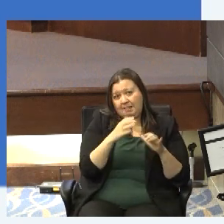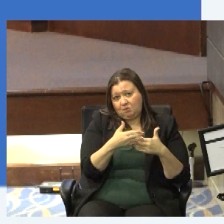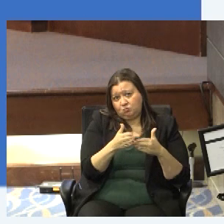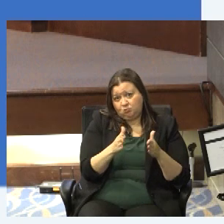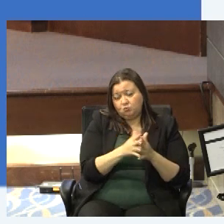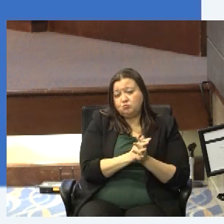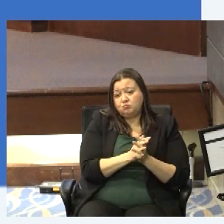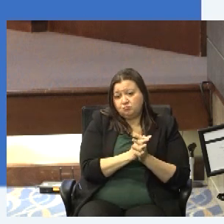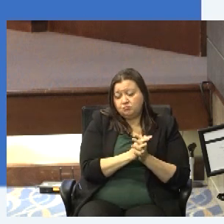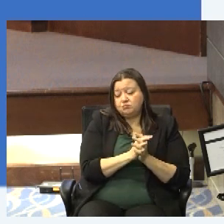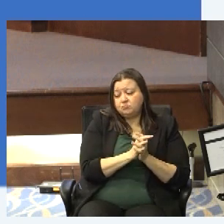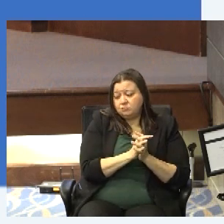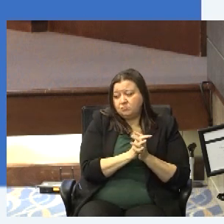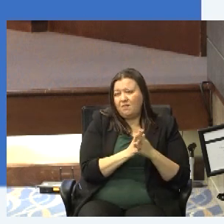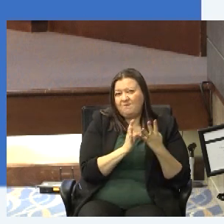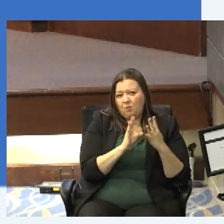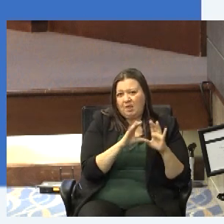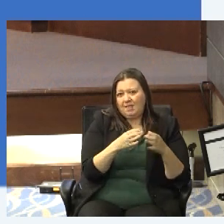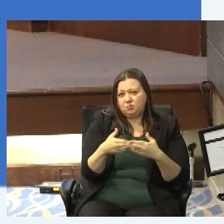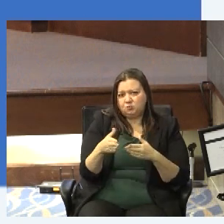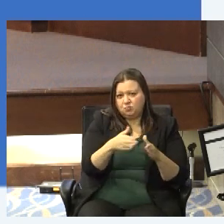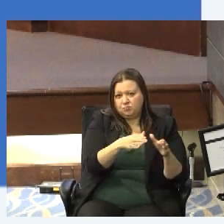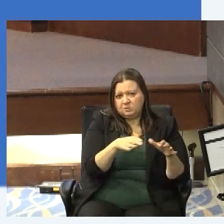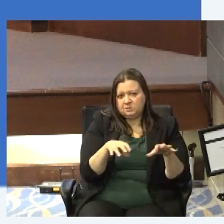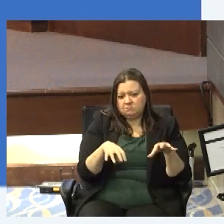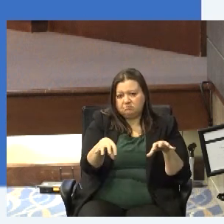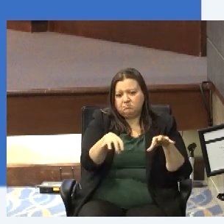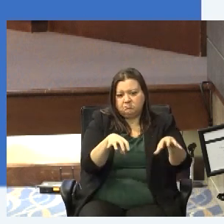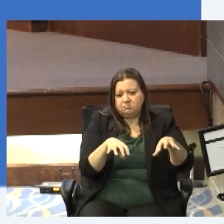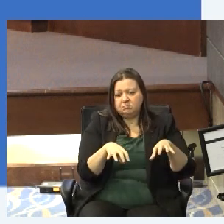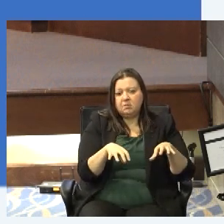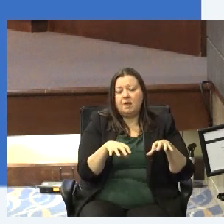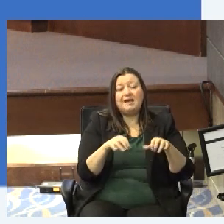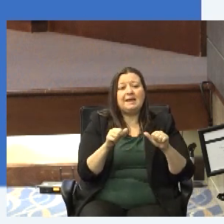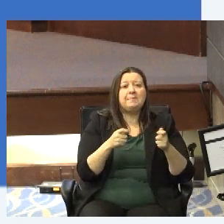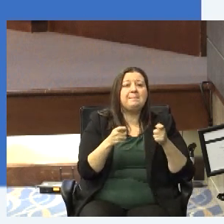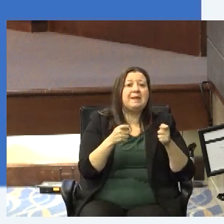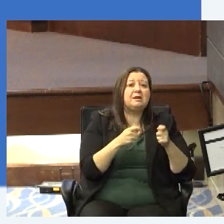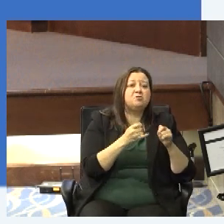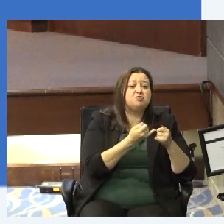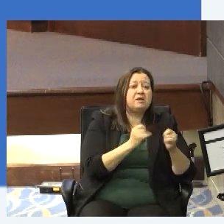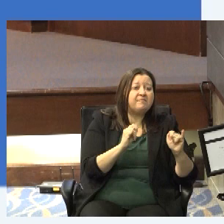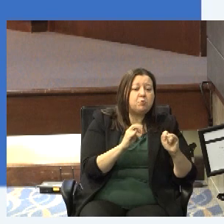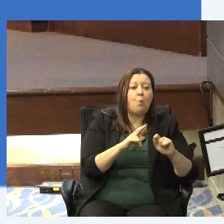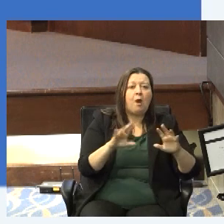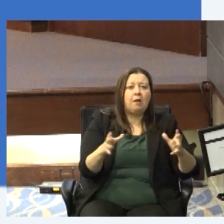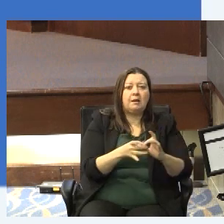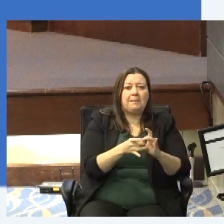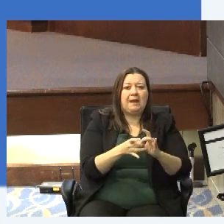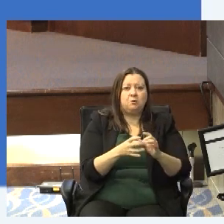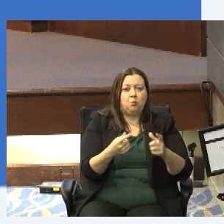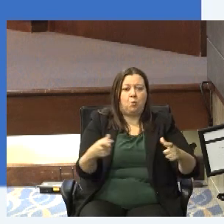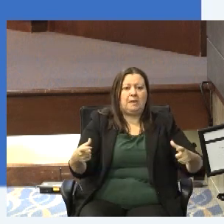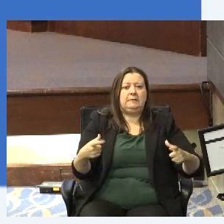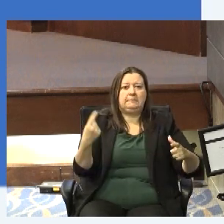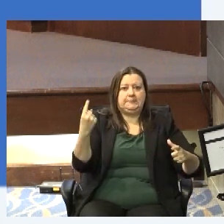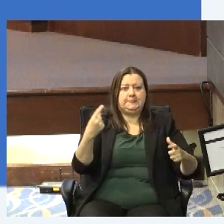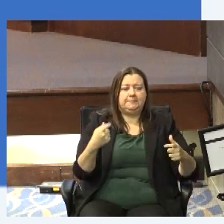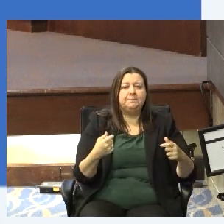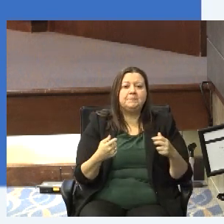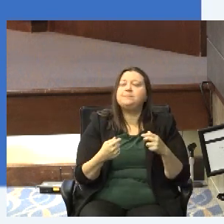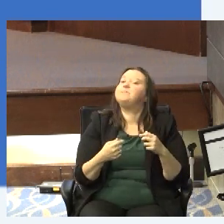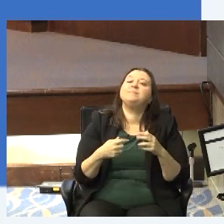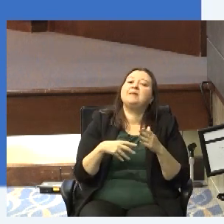classrooms. The spaces can be managed individually or combined into one. Also with the outdoor learning space,